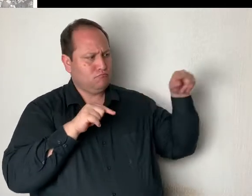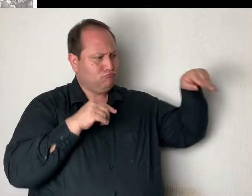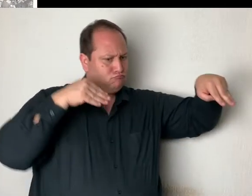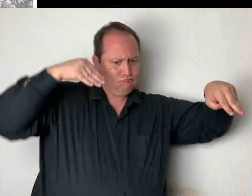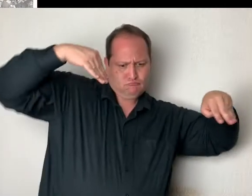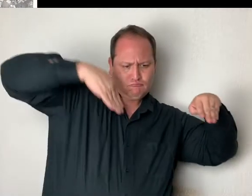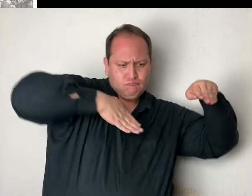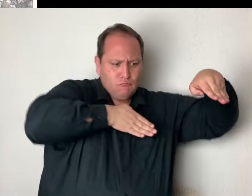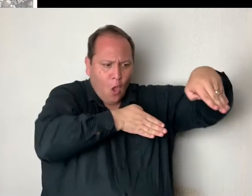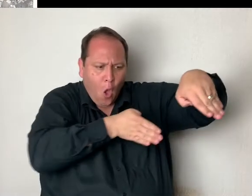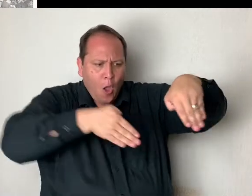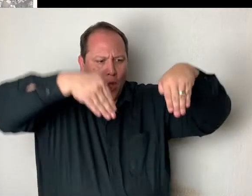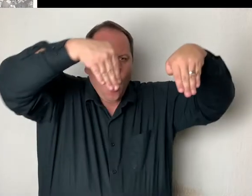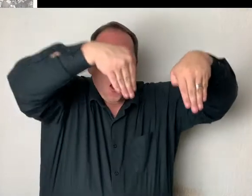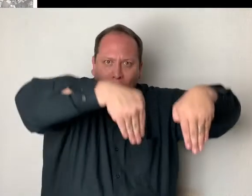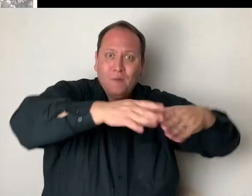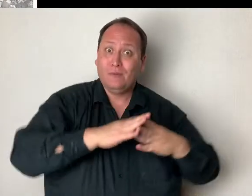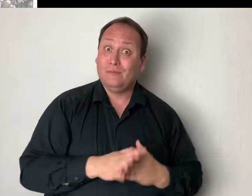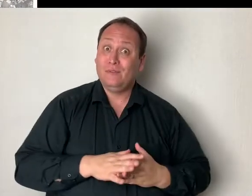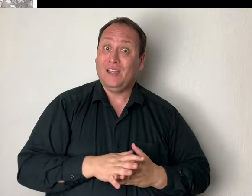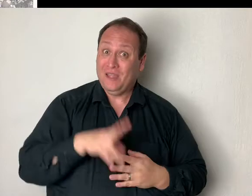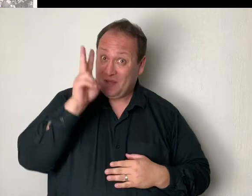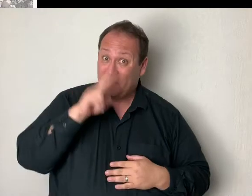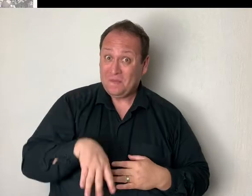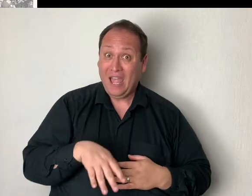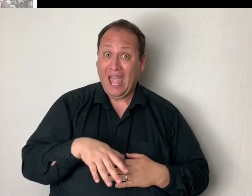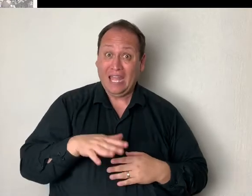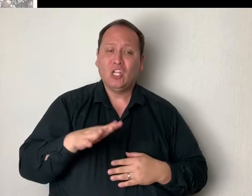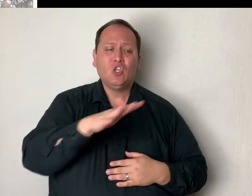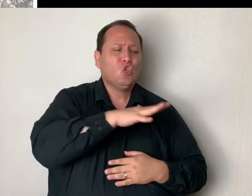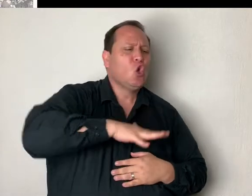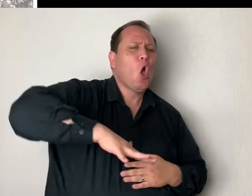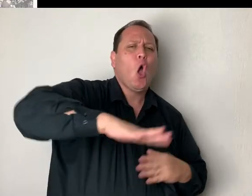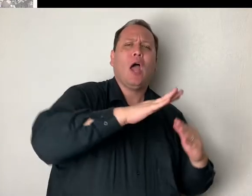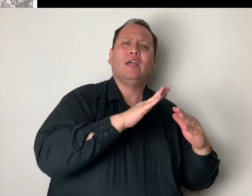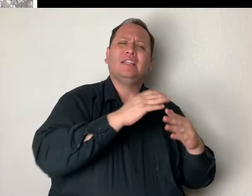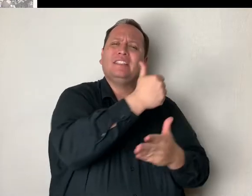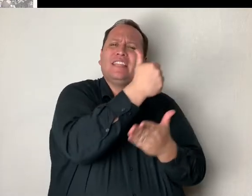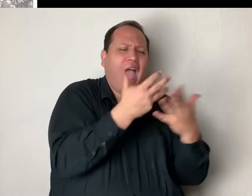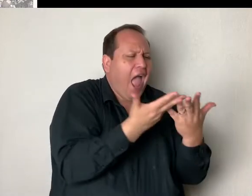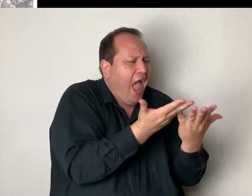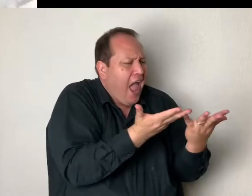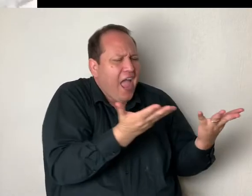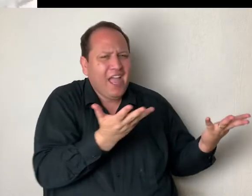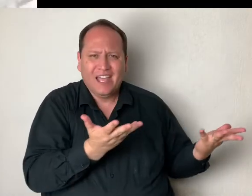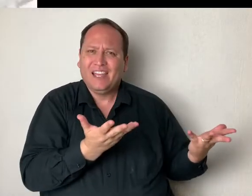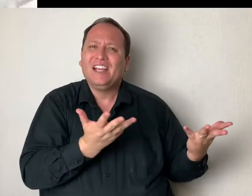and almost a binational city we're creating. It flirts with a true binational city.